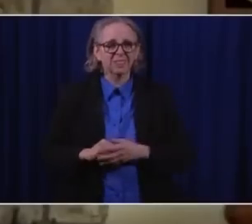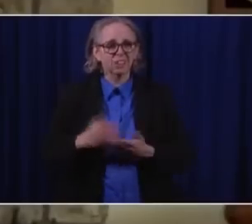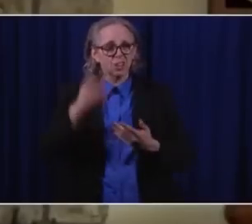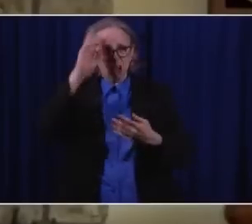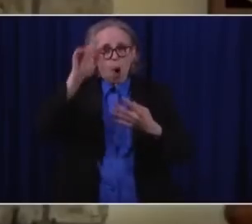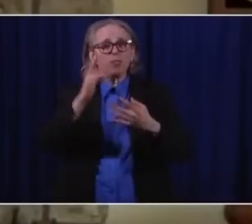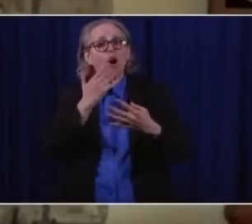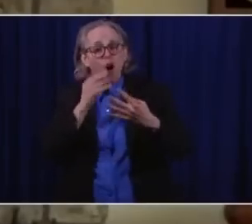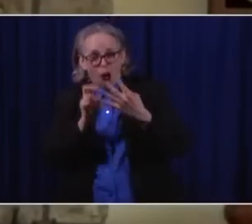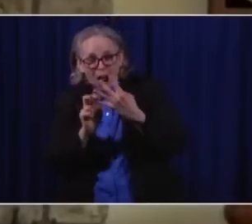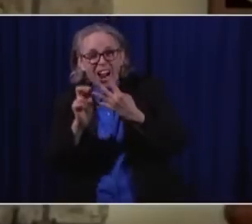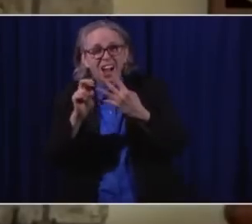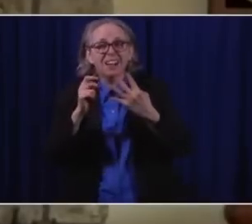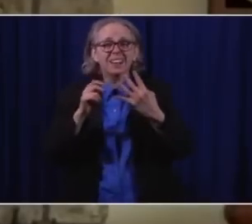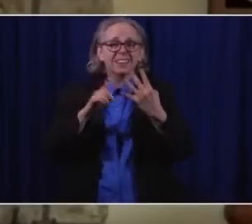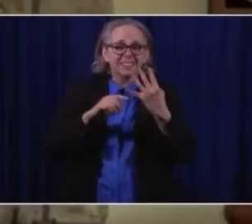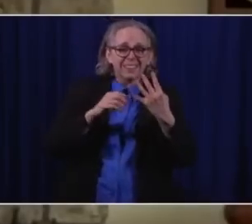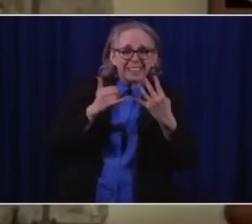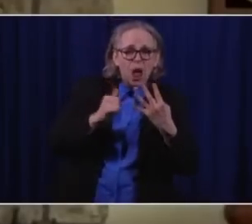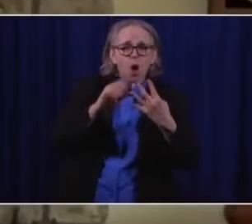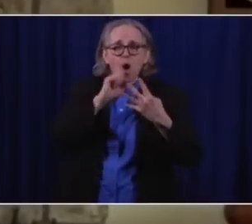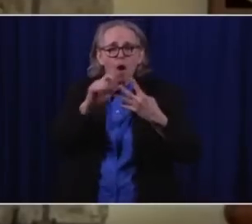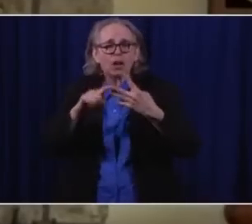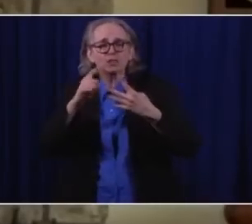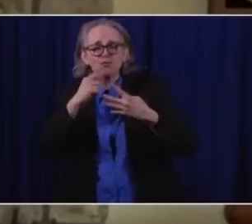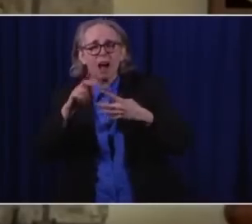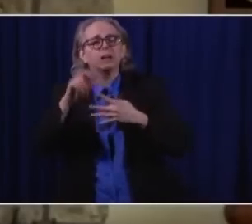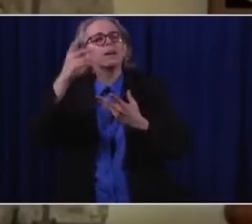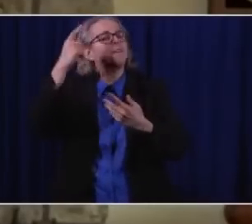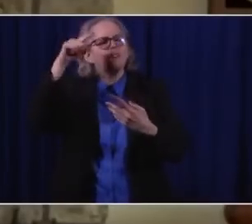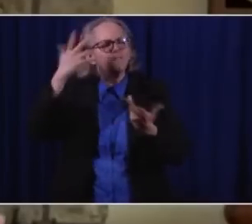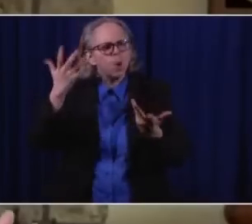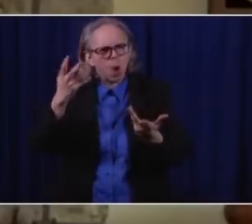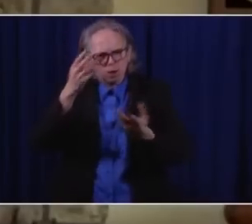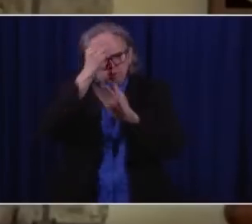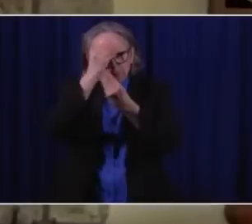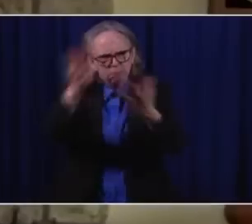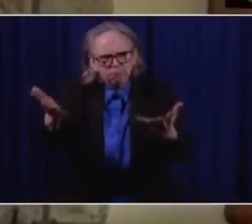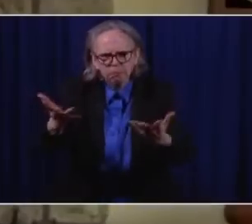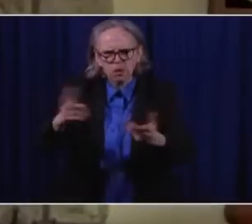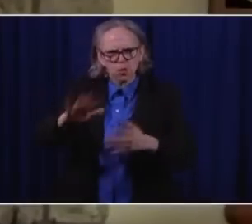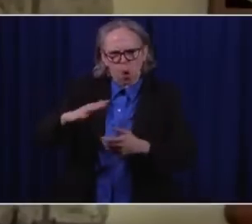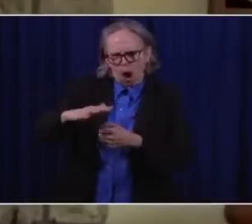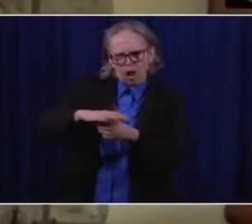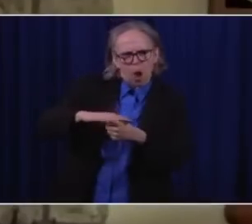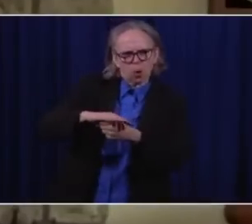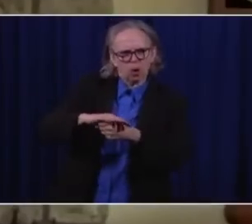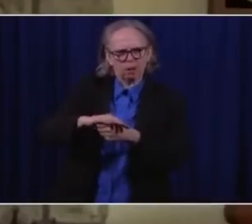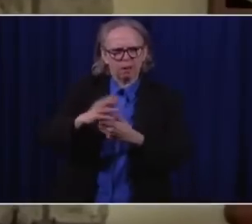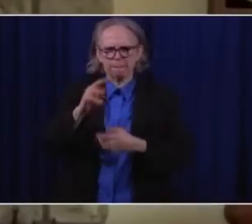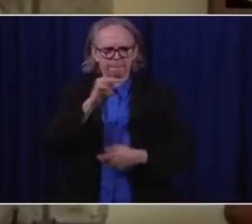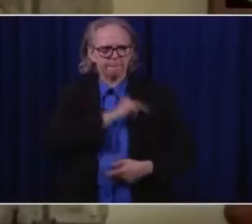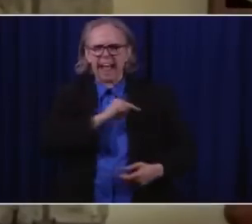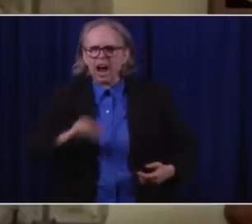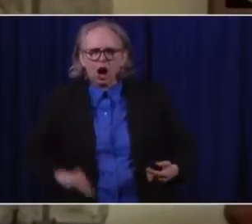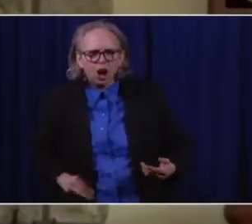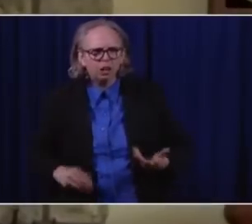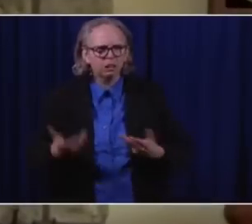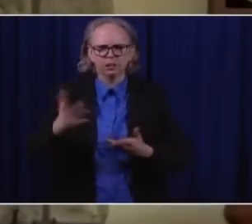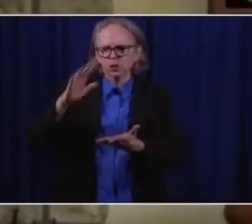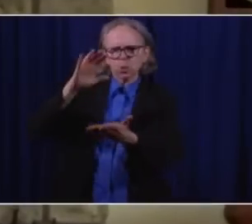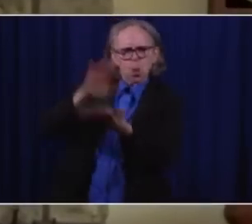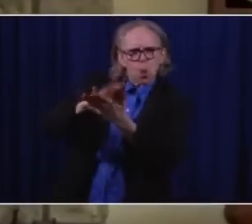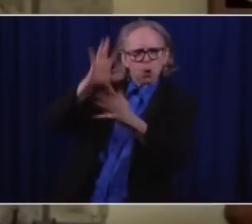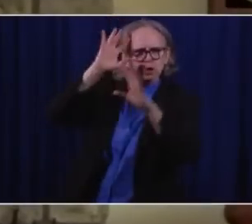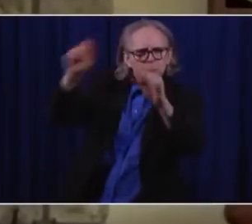to inform local decision makers, whether it's the mayor, whether it's the council, whether it is the county commissioners, whether it's school boards, about